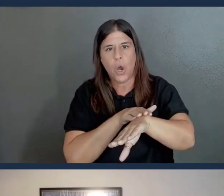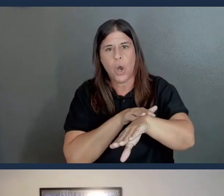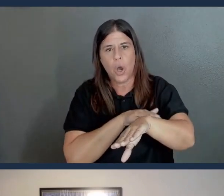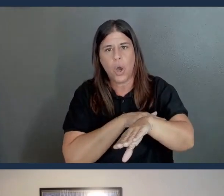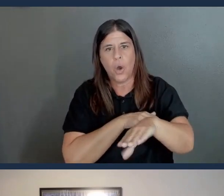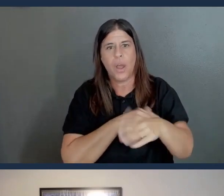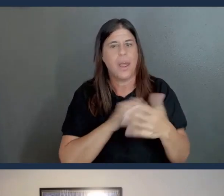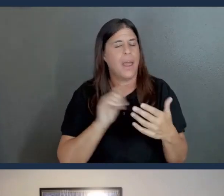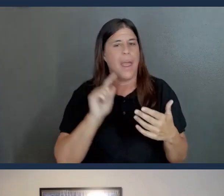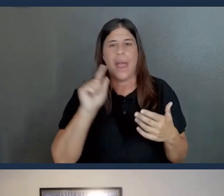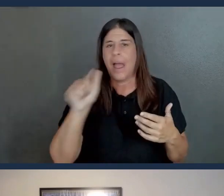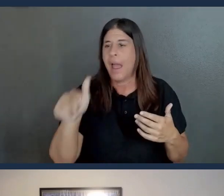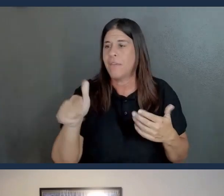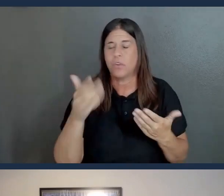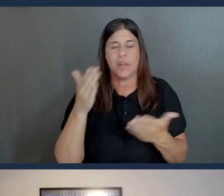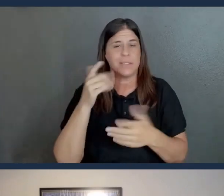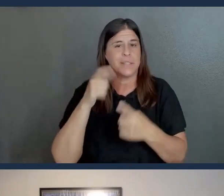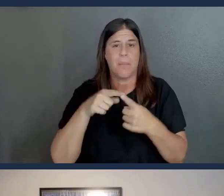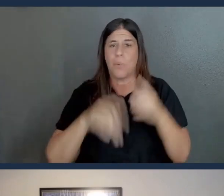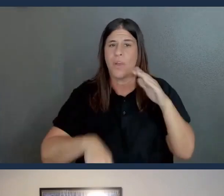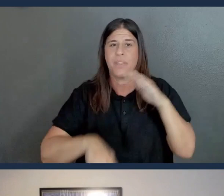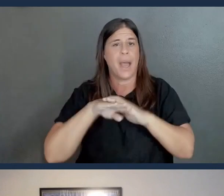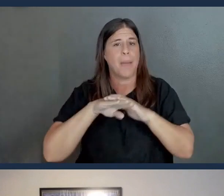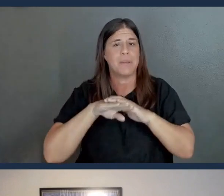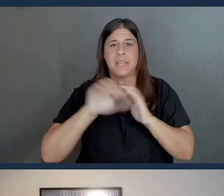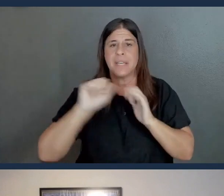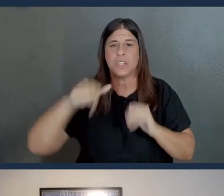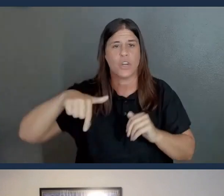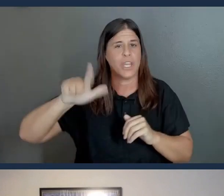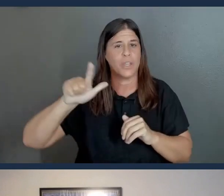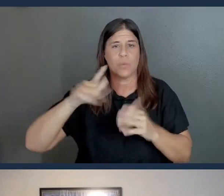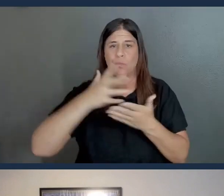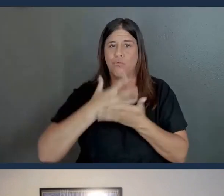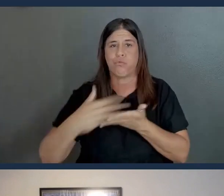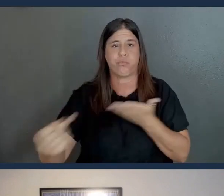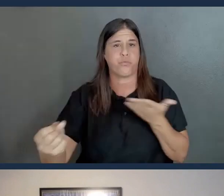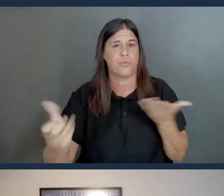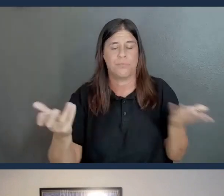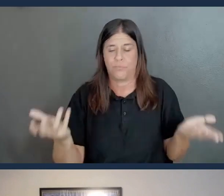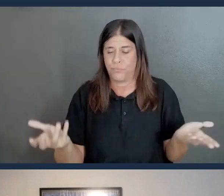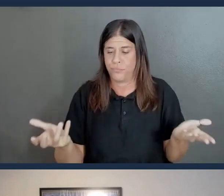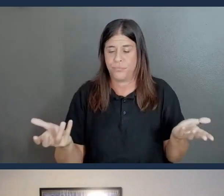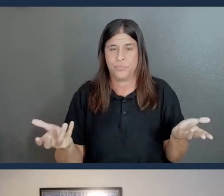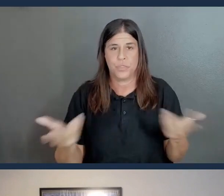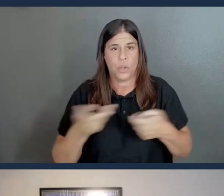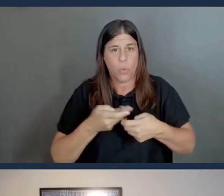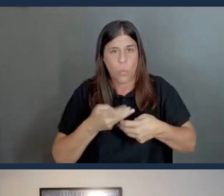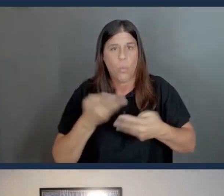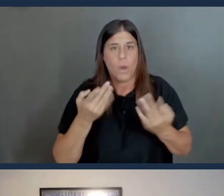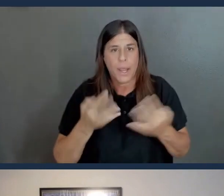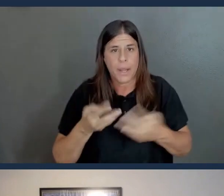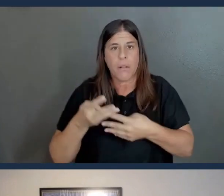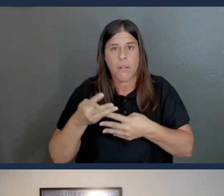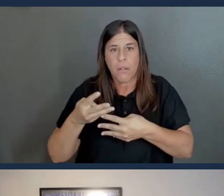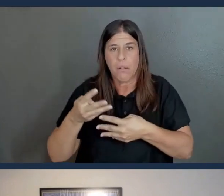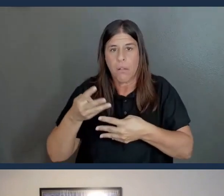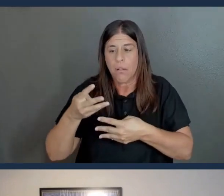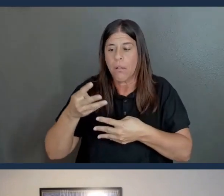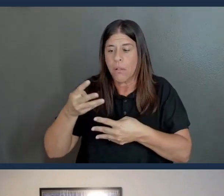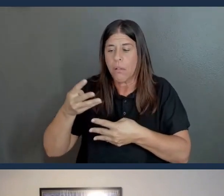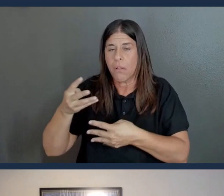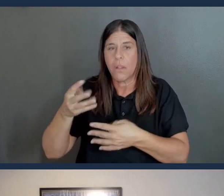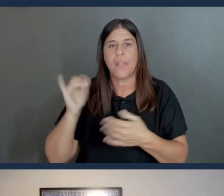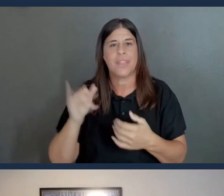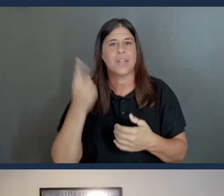some point where the optimizations of SQL run out. So something like that is definitely one of those sorts of examples that